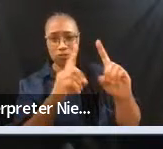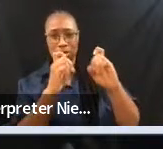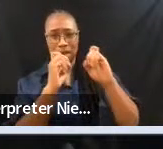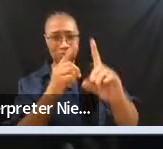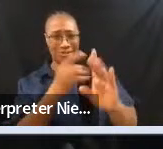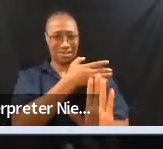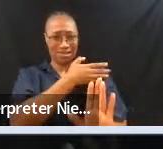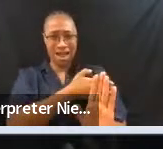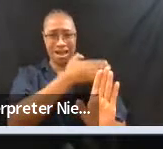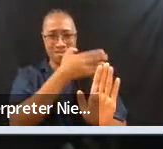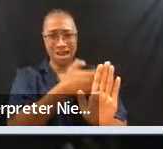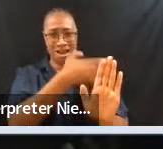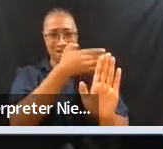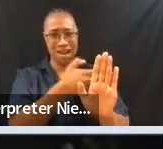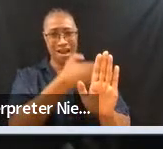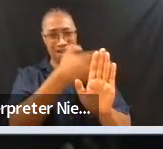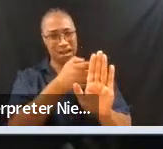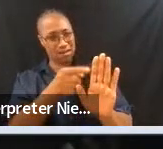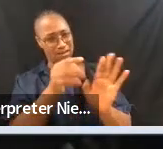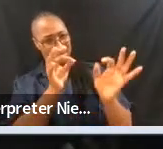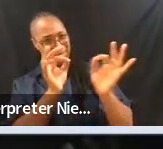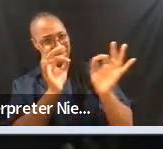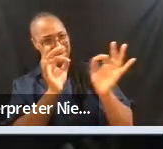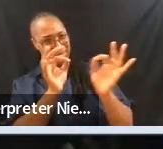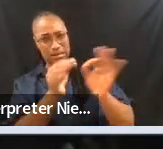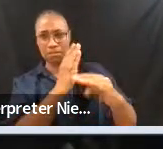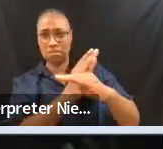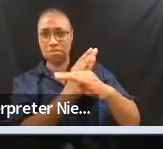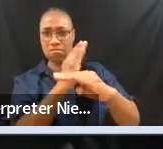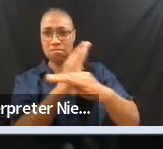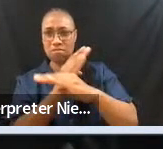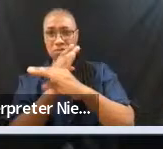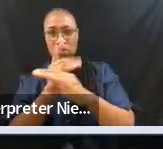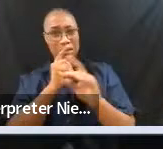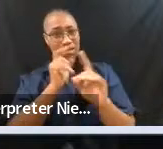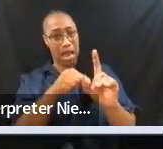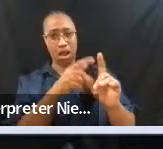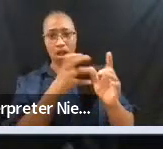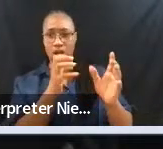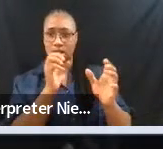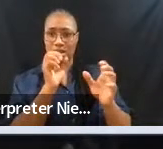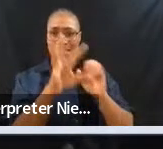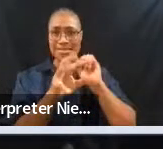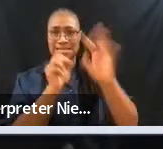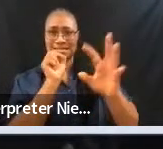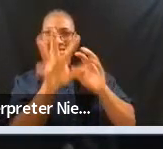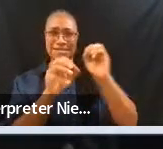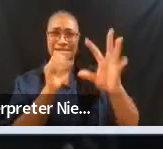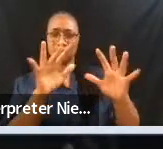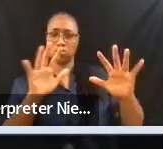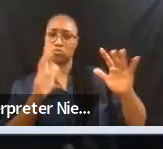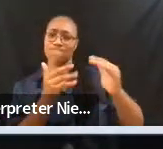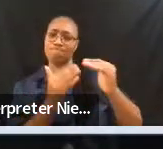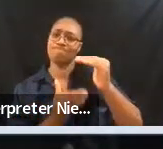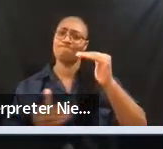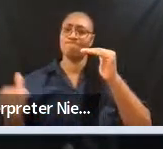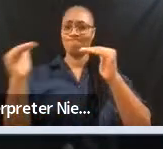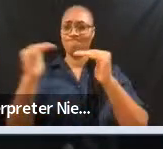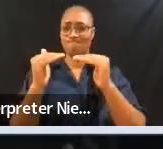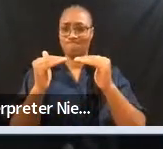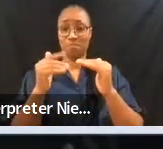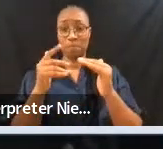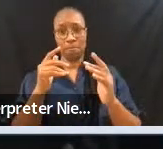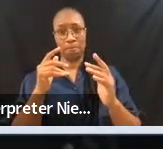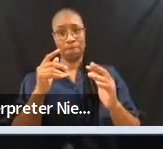for equitable care, because your voice is needed. And before I leave you today, I want to share that in about